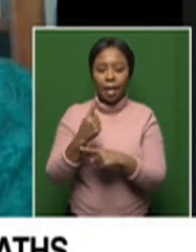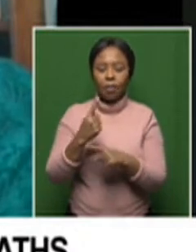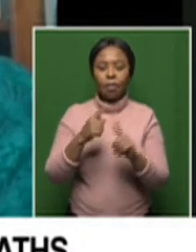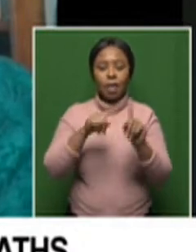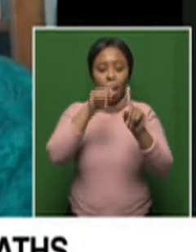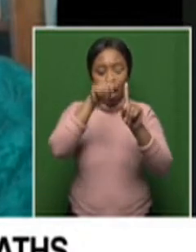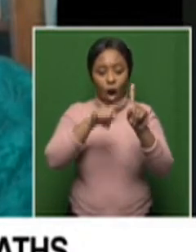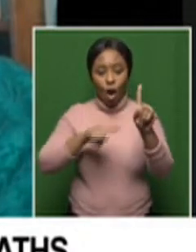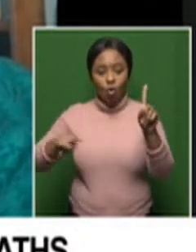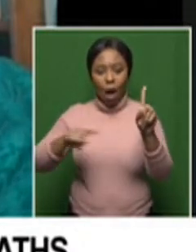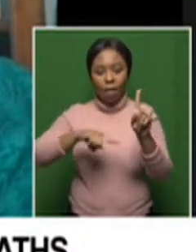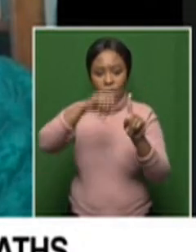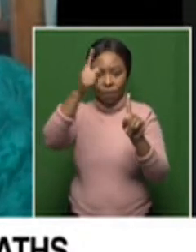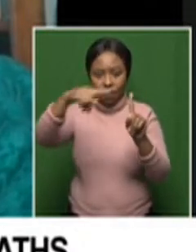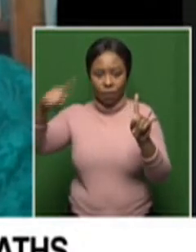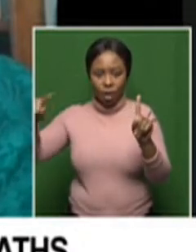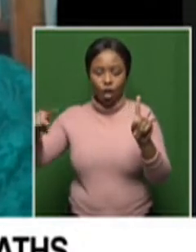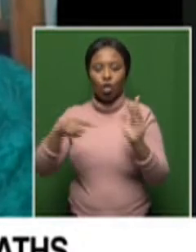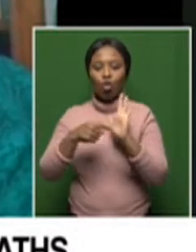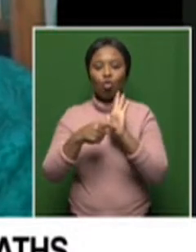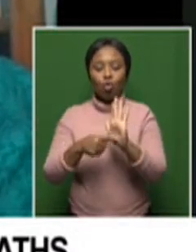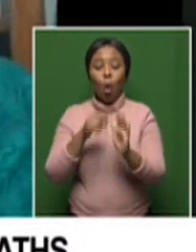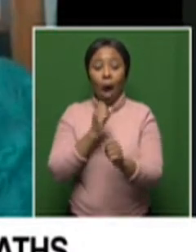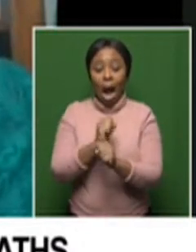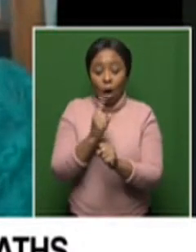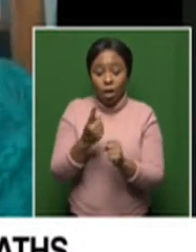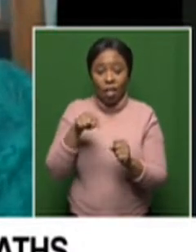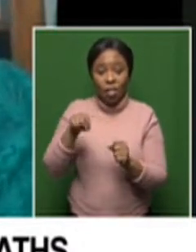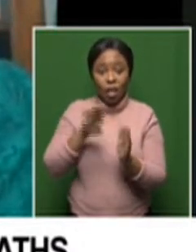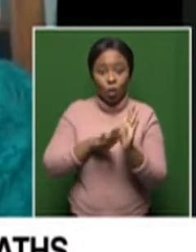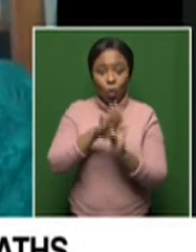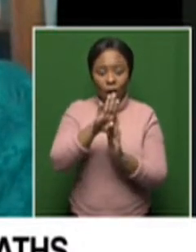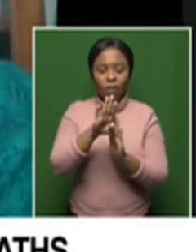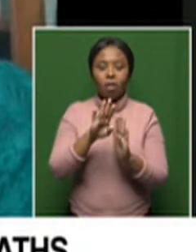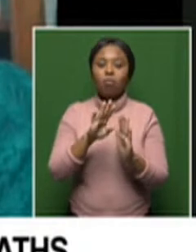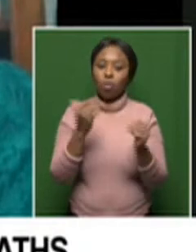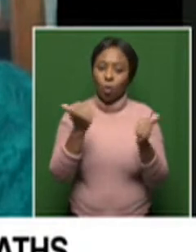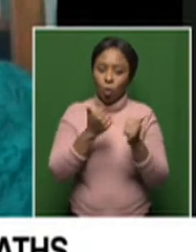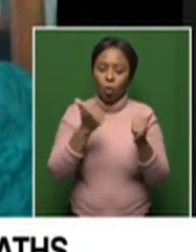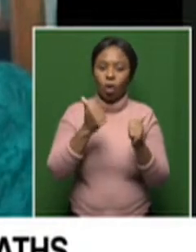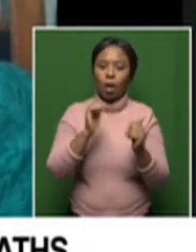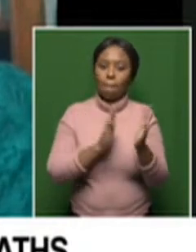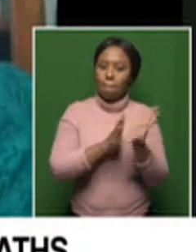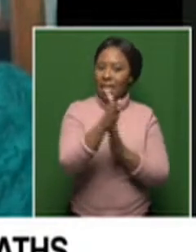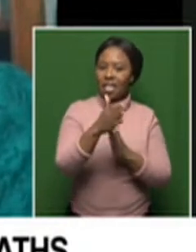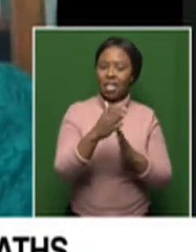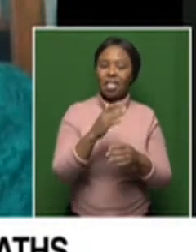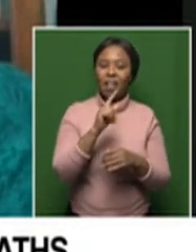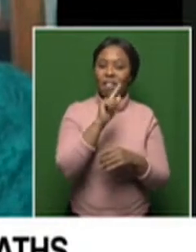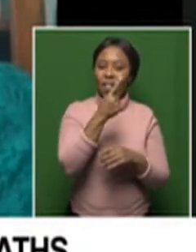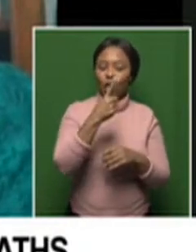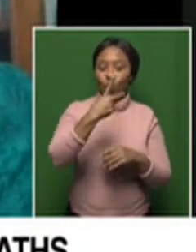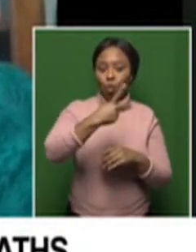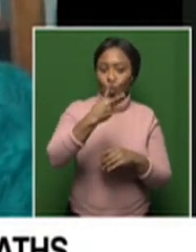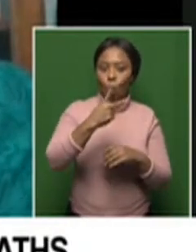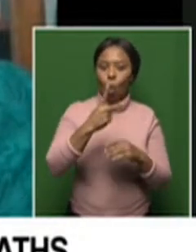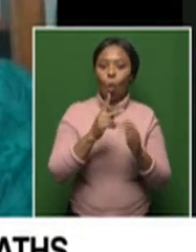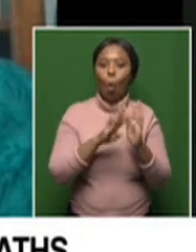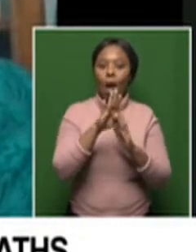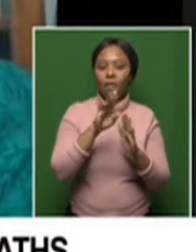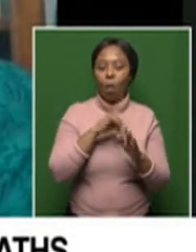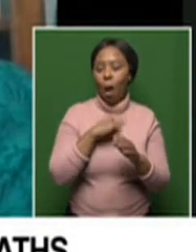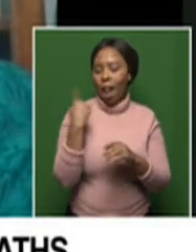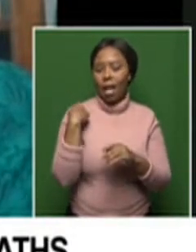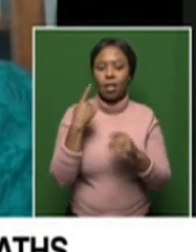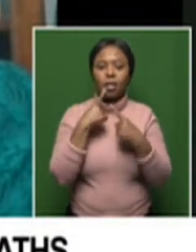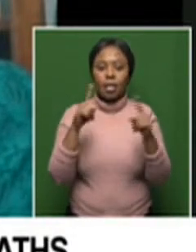now clearly shows that in Gauteng, this wave has passed the first two waves, as we said in our last briefing.